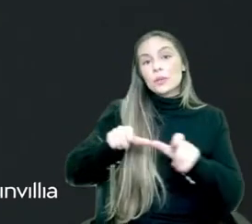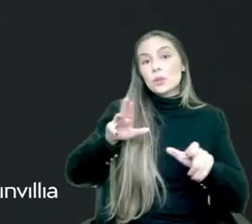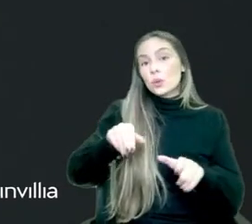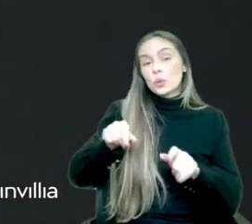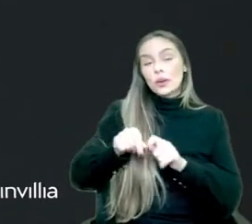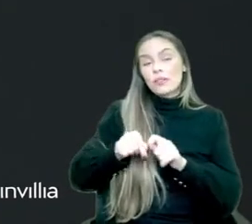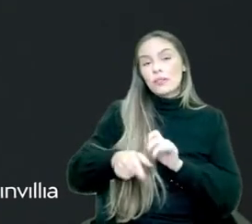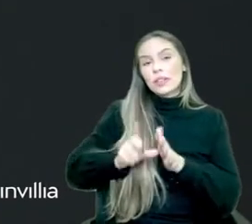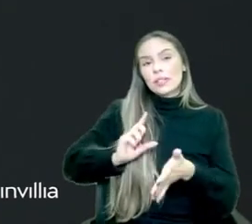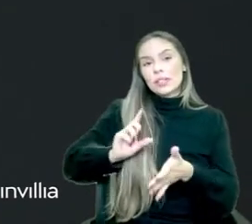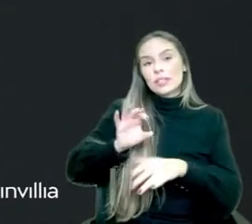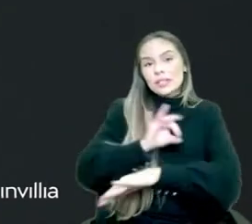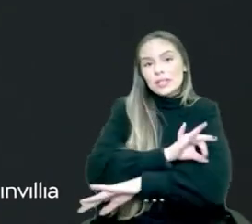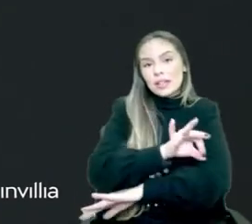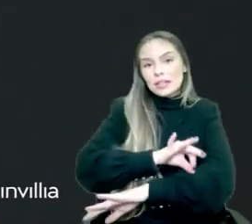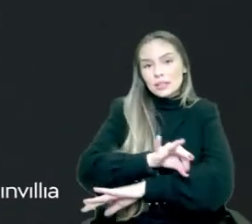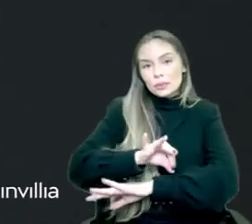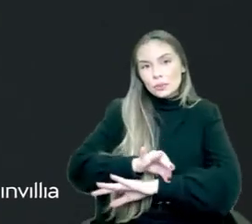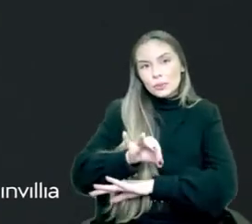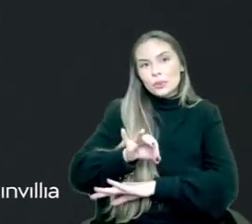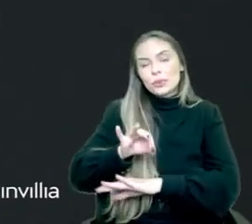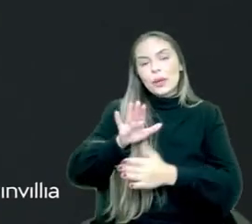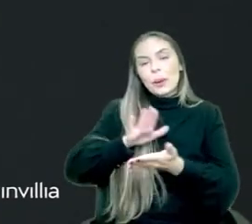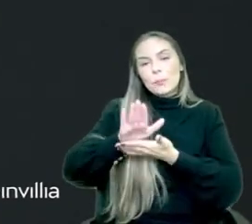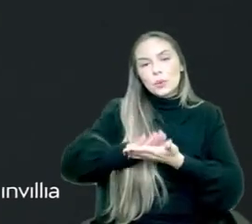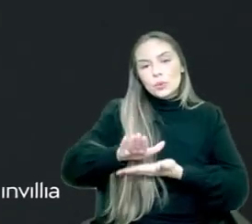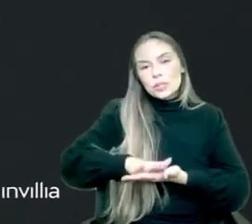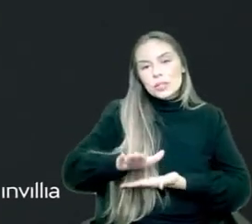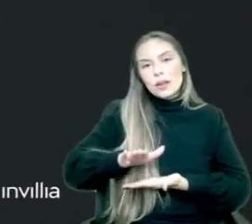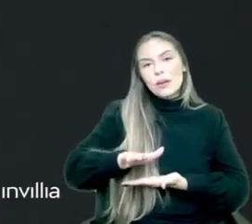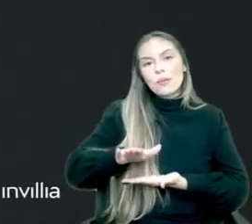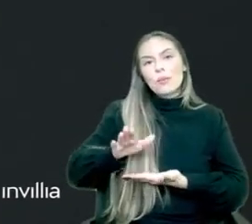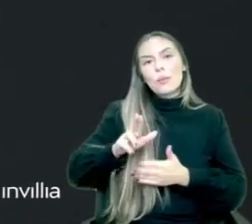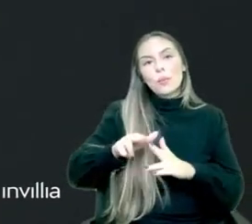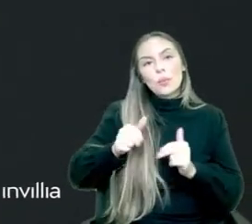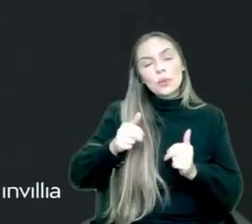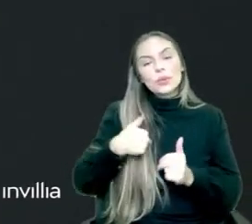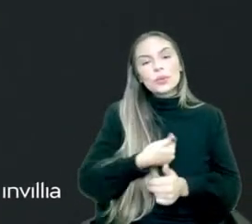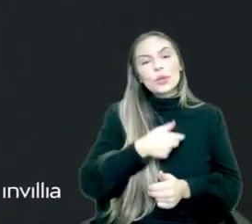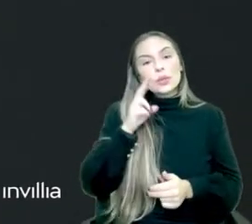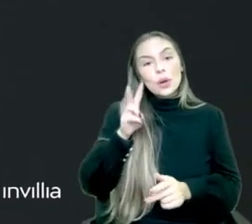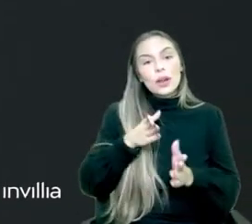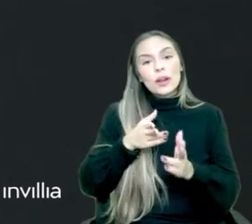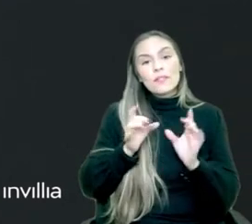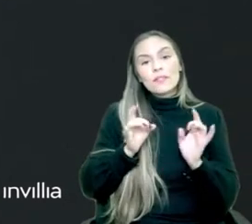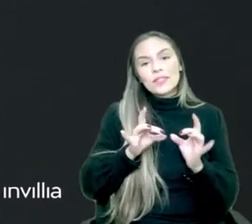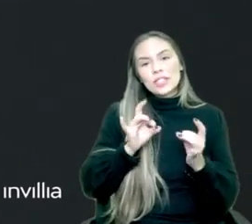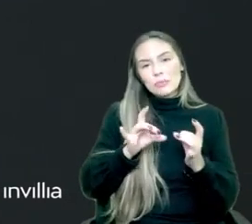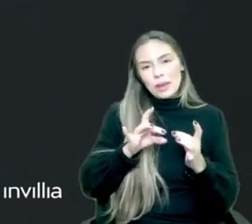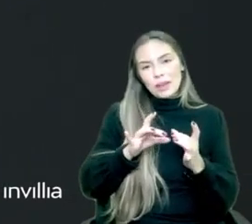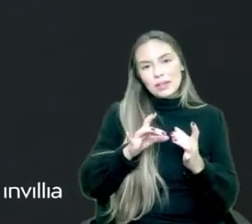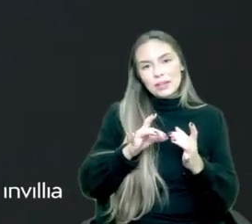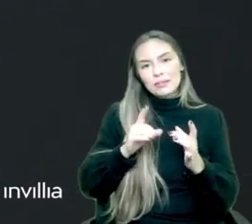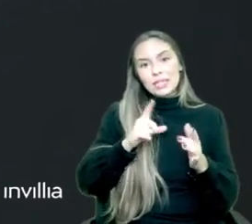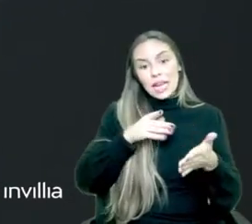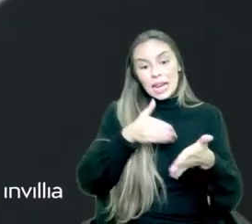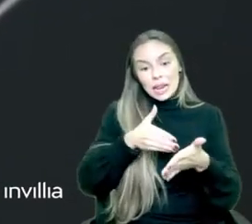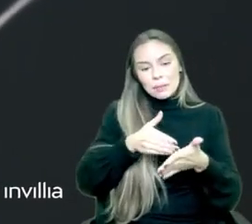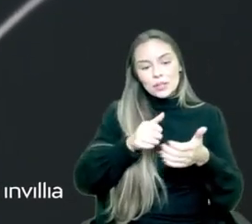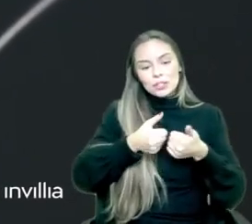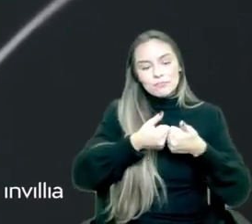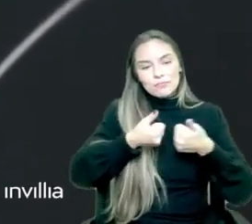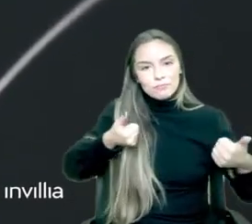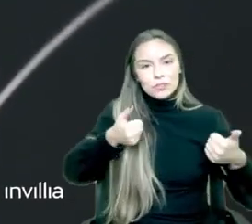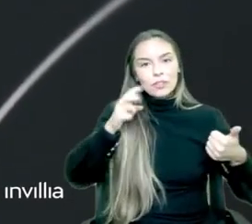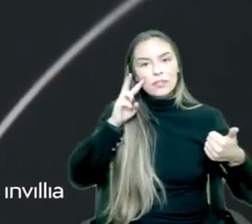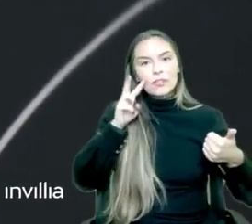architecture to production. So we are looking for feedback on pushing the limits of what this architecture can do, and we're